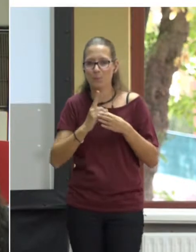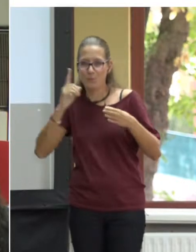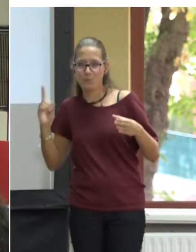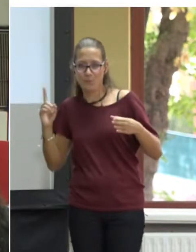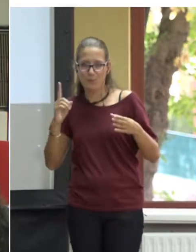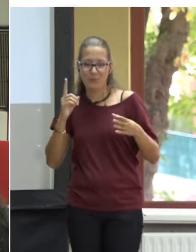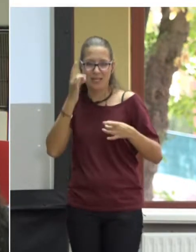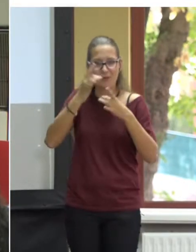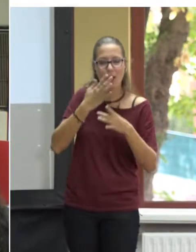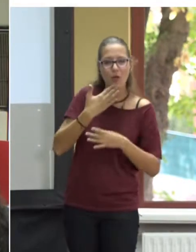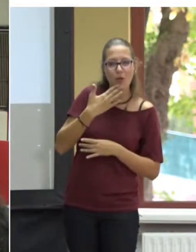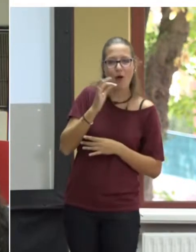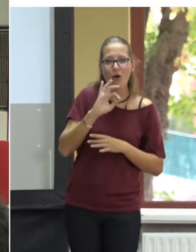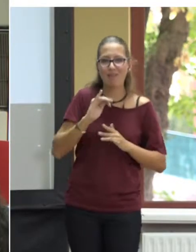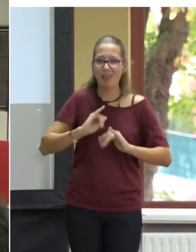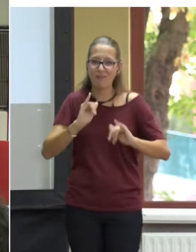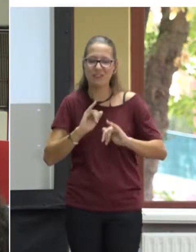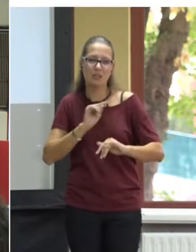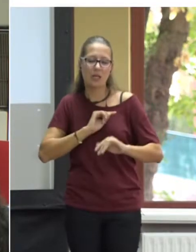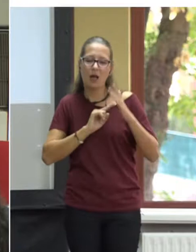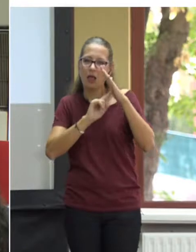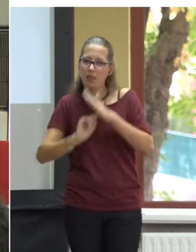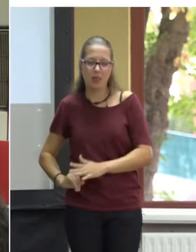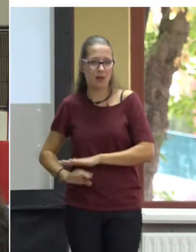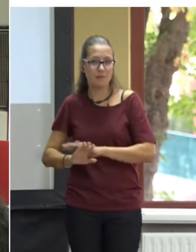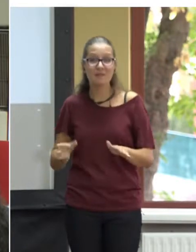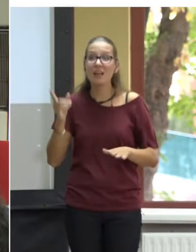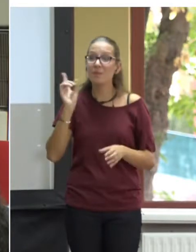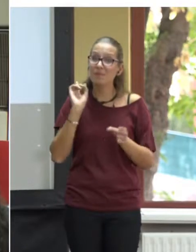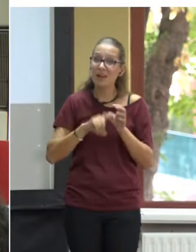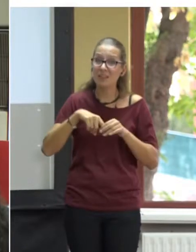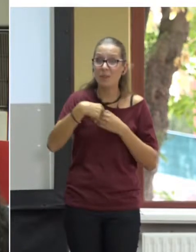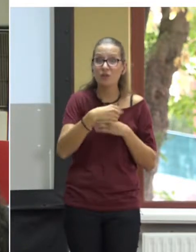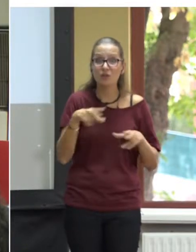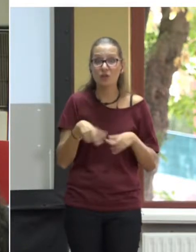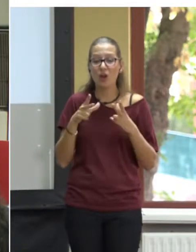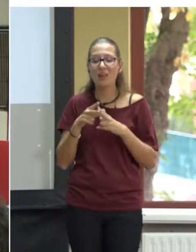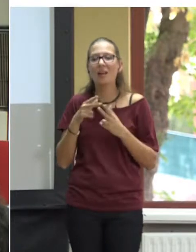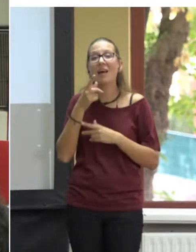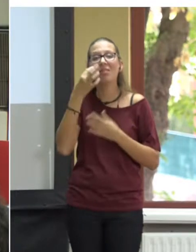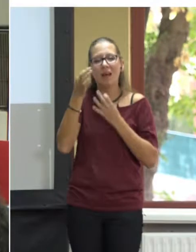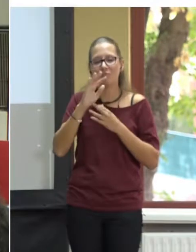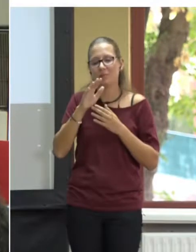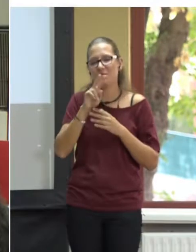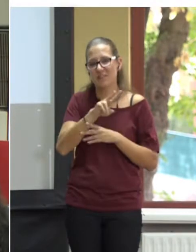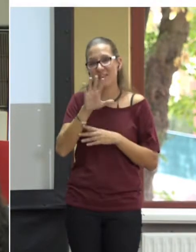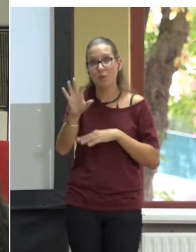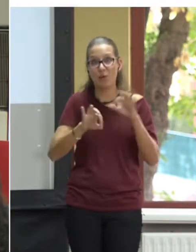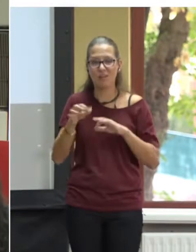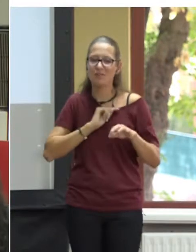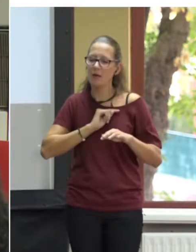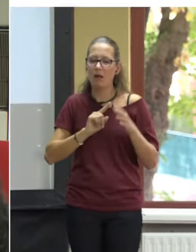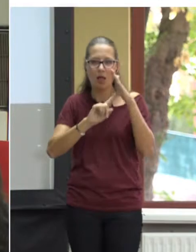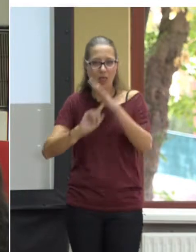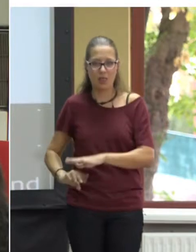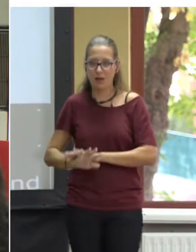participation in cultural leisure activities. And quite often, in terms of social participation, this rate got